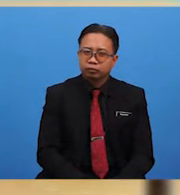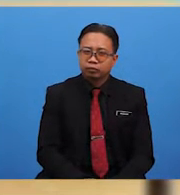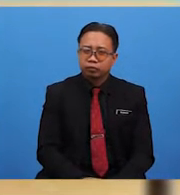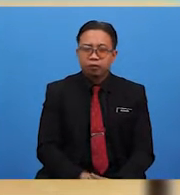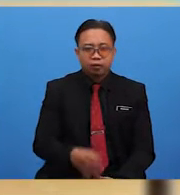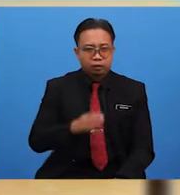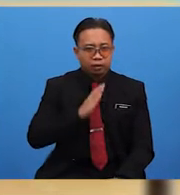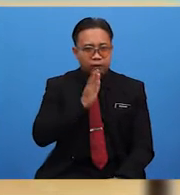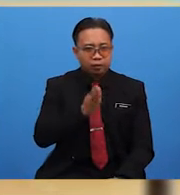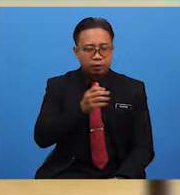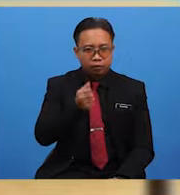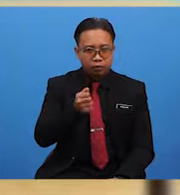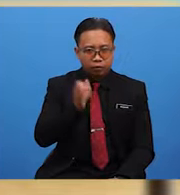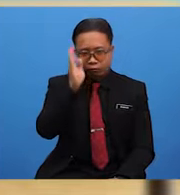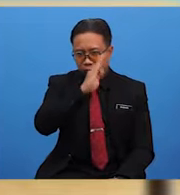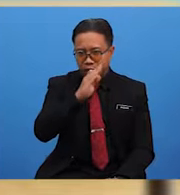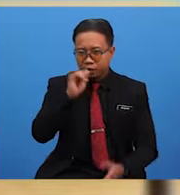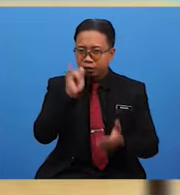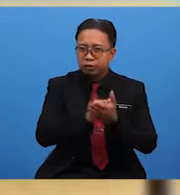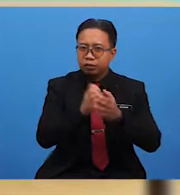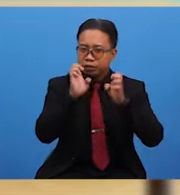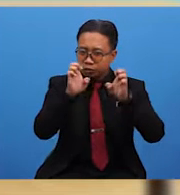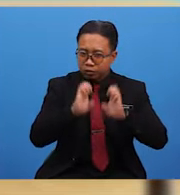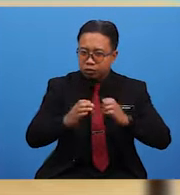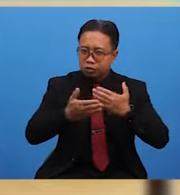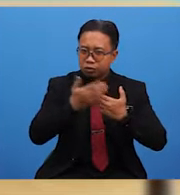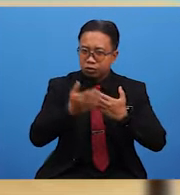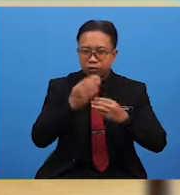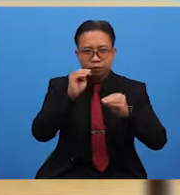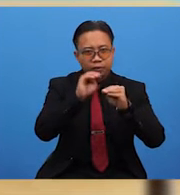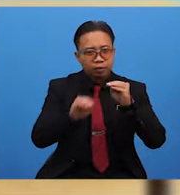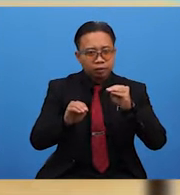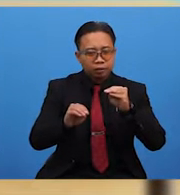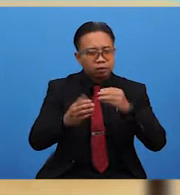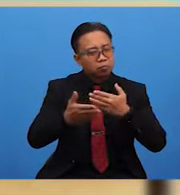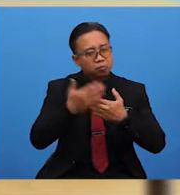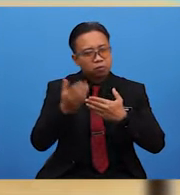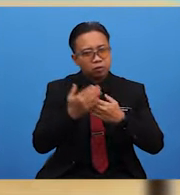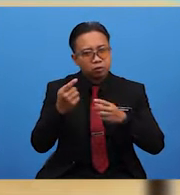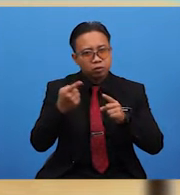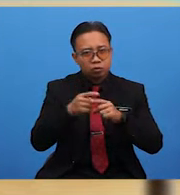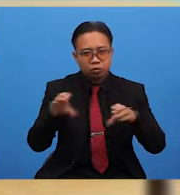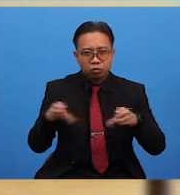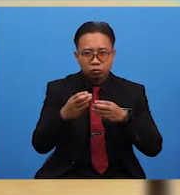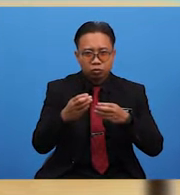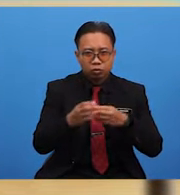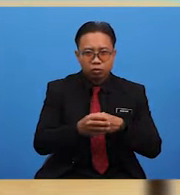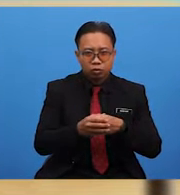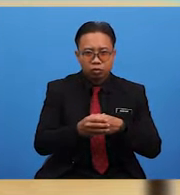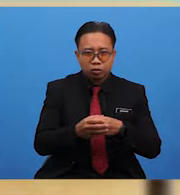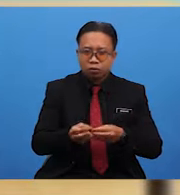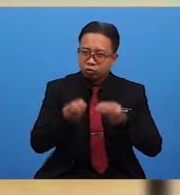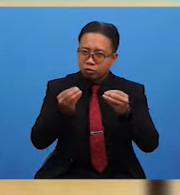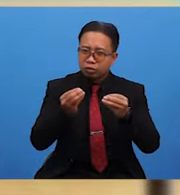I am glad that you find this exercise easy to do. Matching exercise is quite easy to do because the clauses